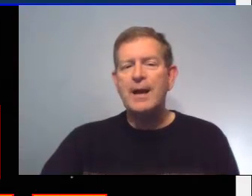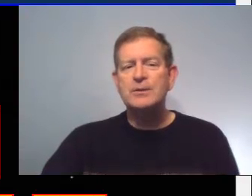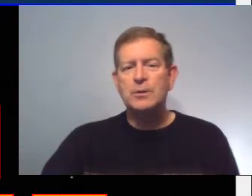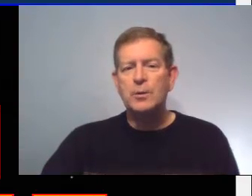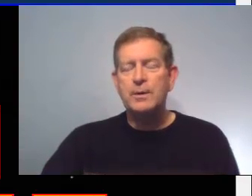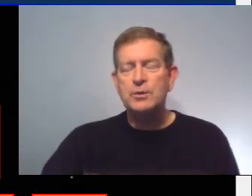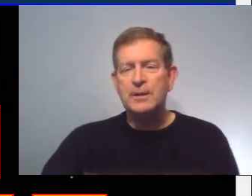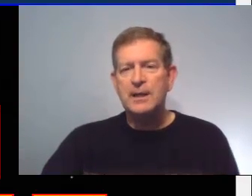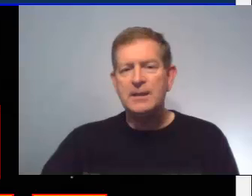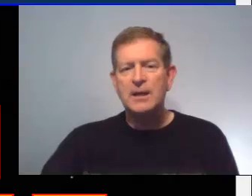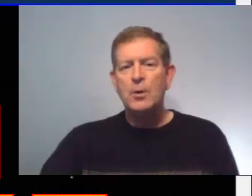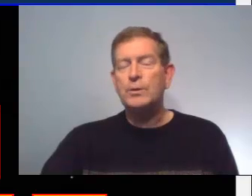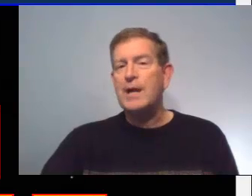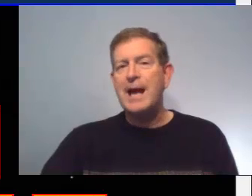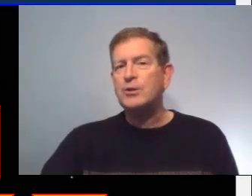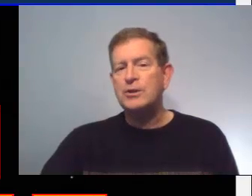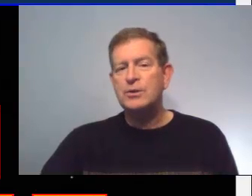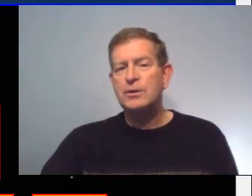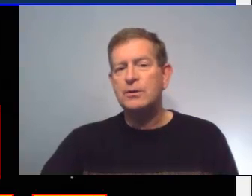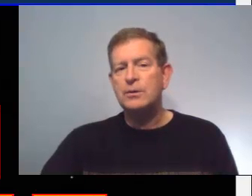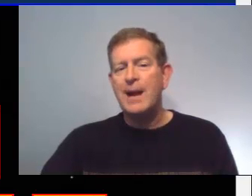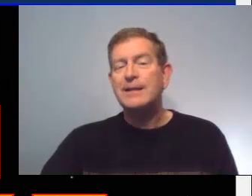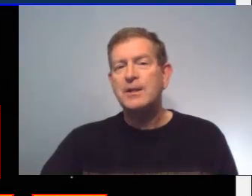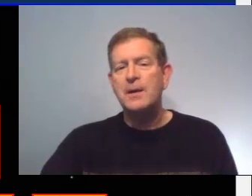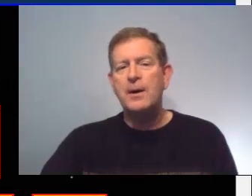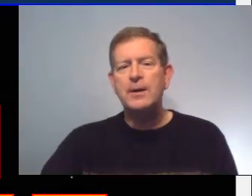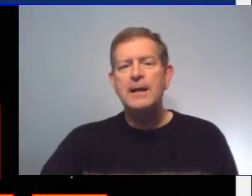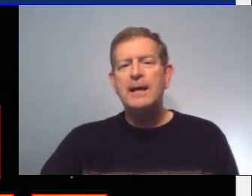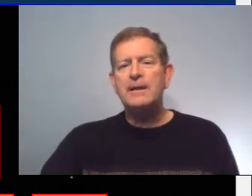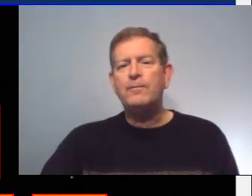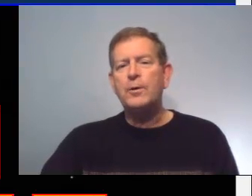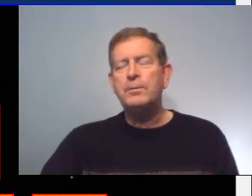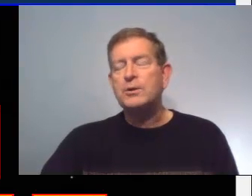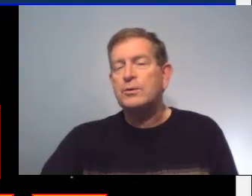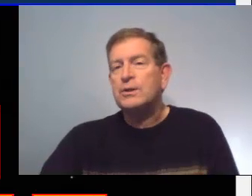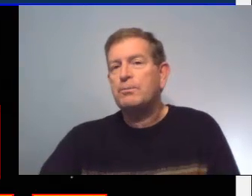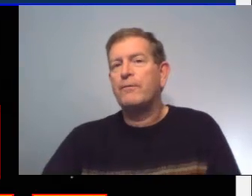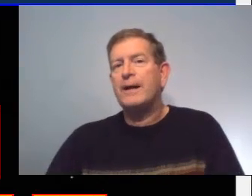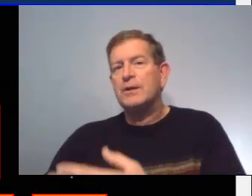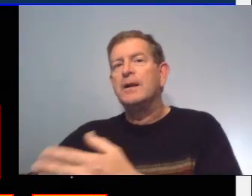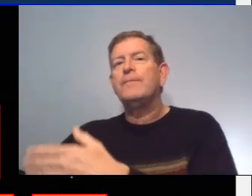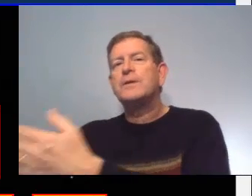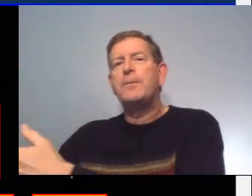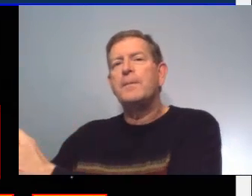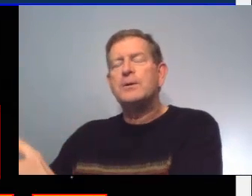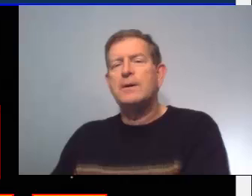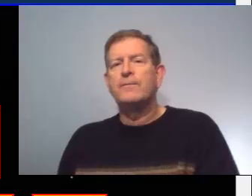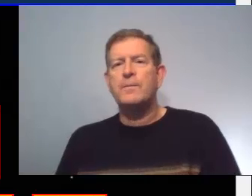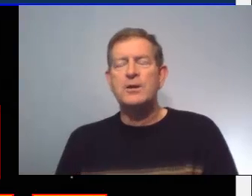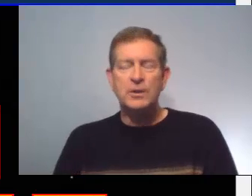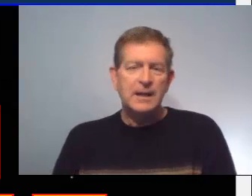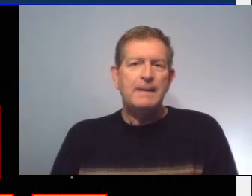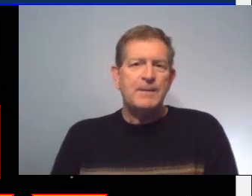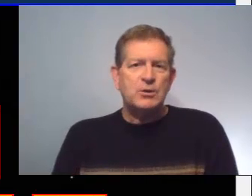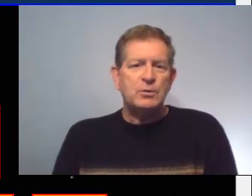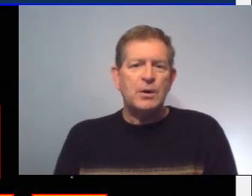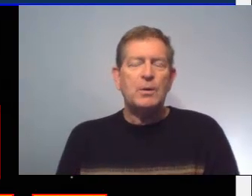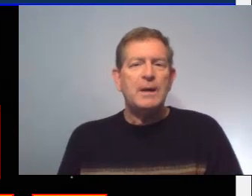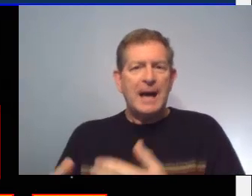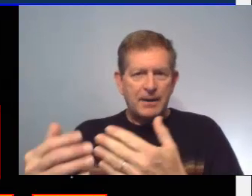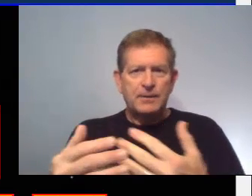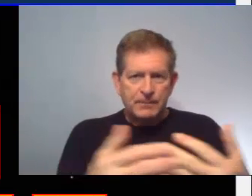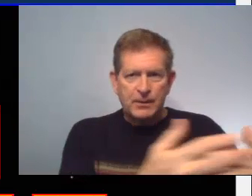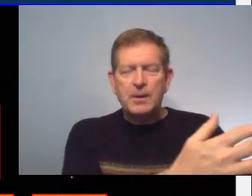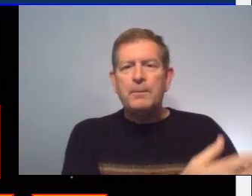it's addressed. The third picture indicates what the action is you're asking about, and the fourth picture just provides enough supplementary information that you